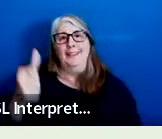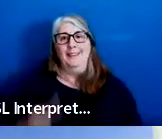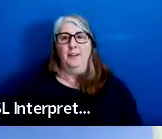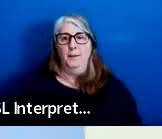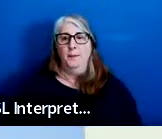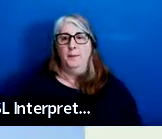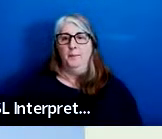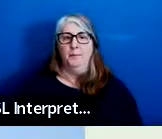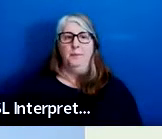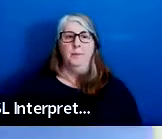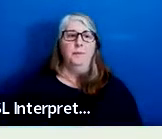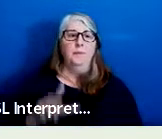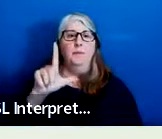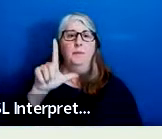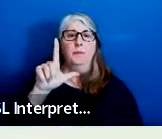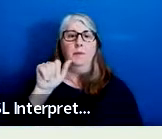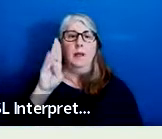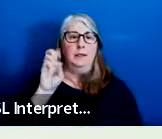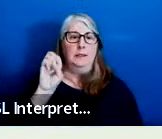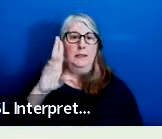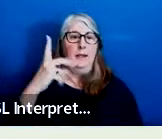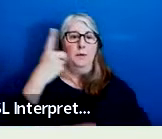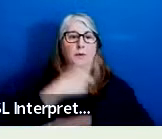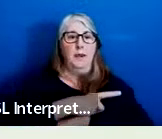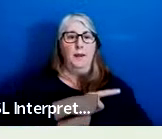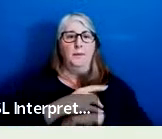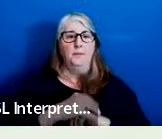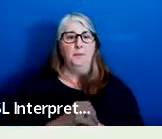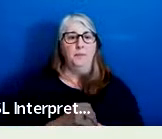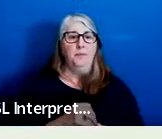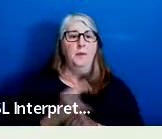For Labor Day, regular collections will